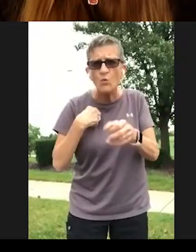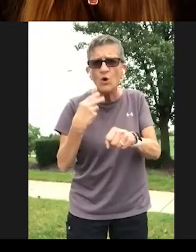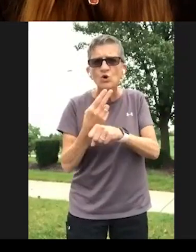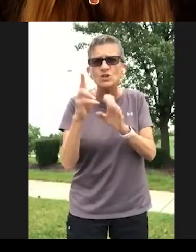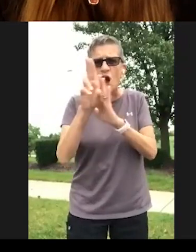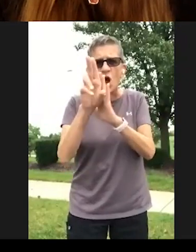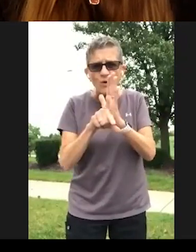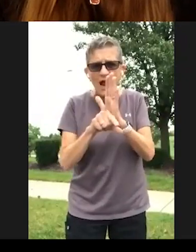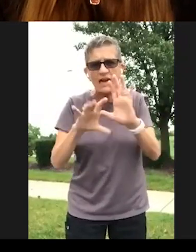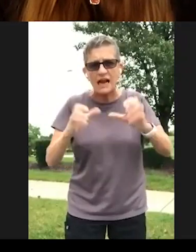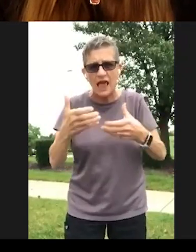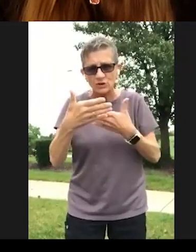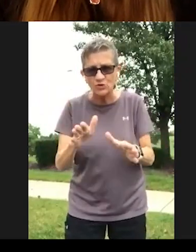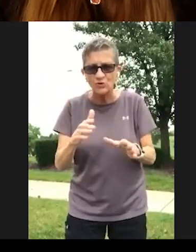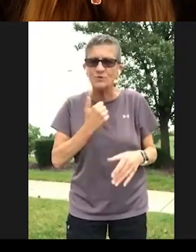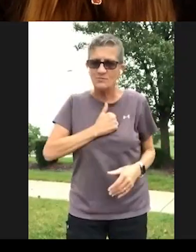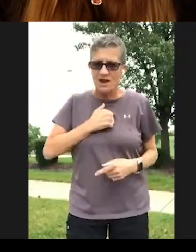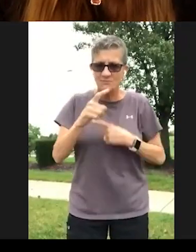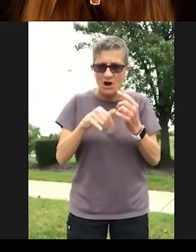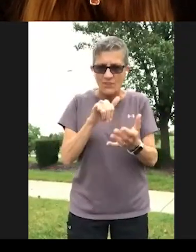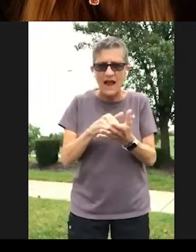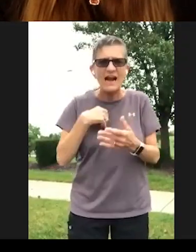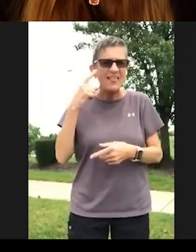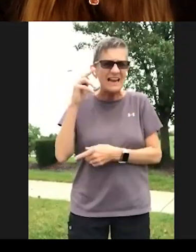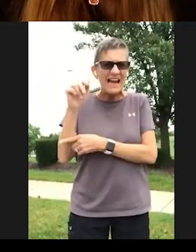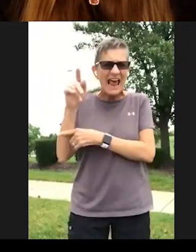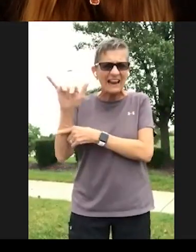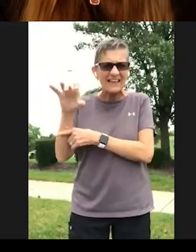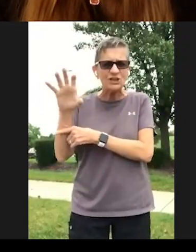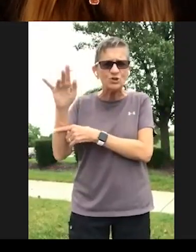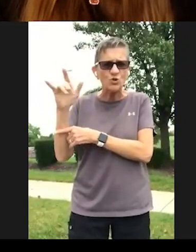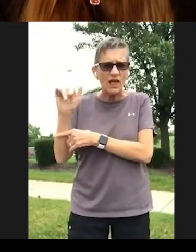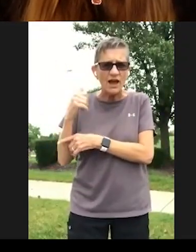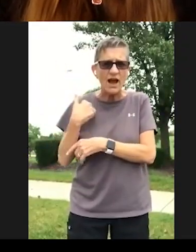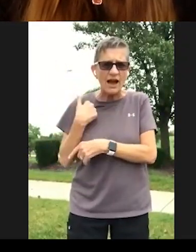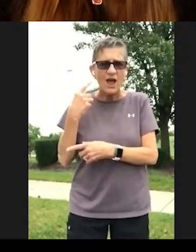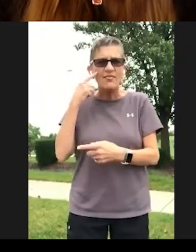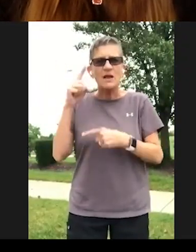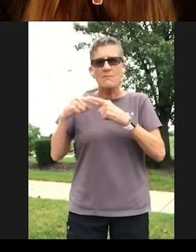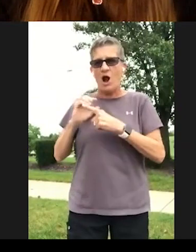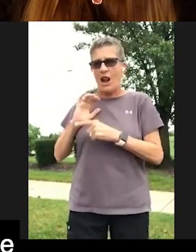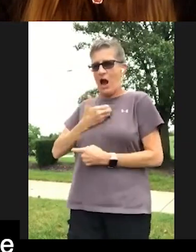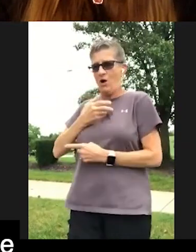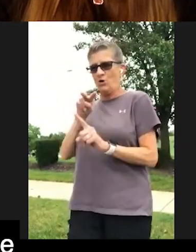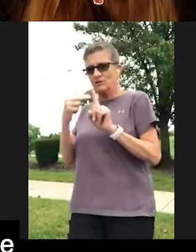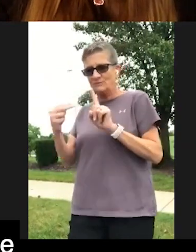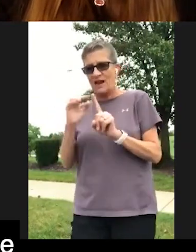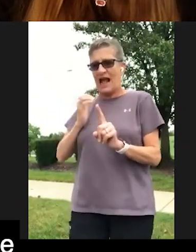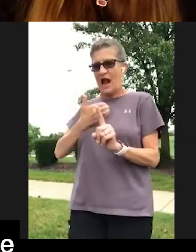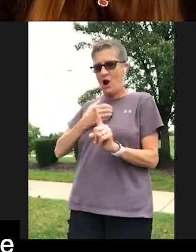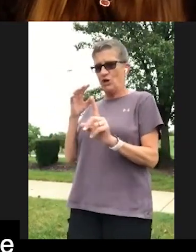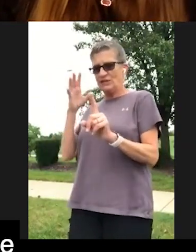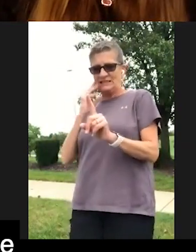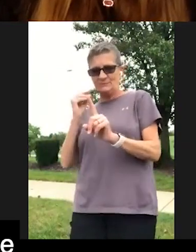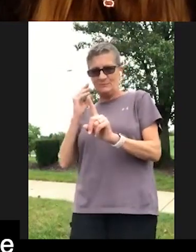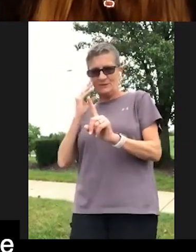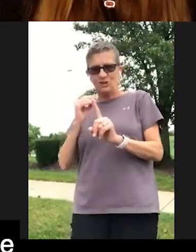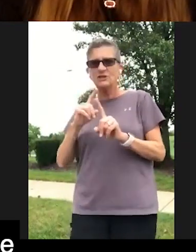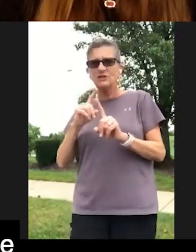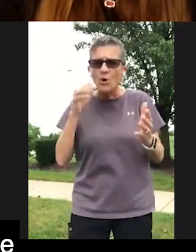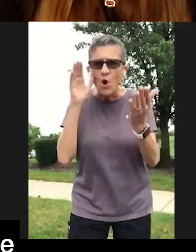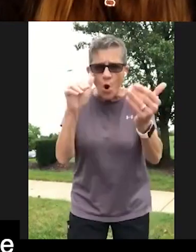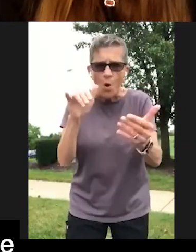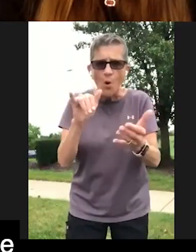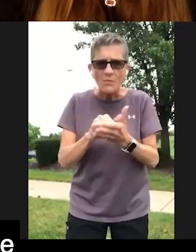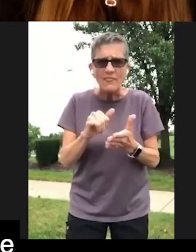classrooms, and I apologize for that. I think that Natalie, Julia, and I were thinking about our perspective and our lived experiences, and we do hope that